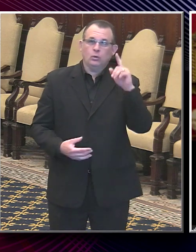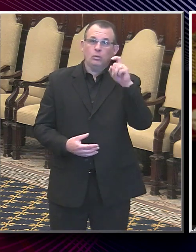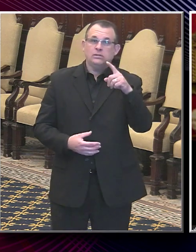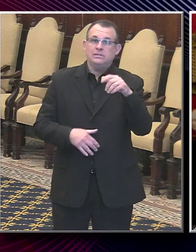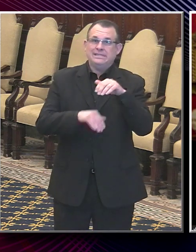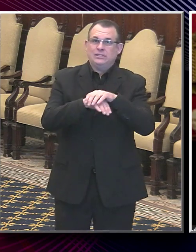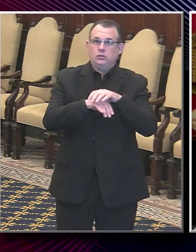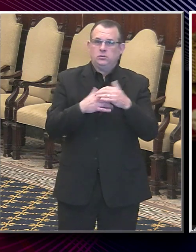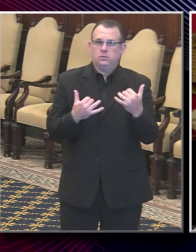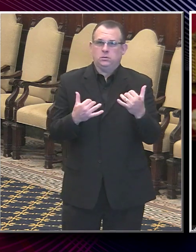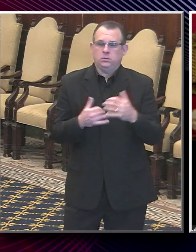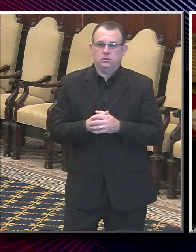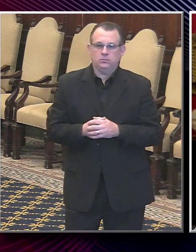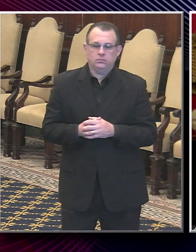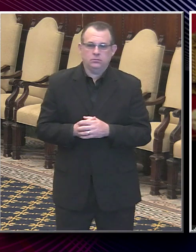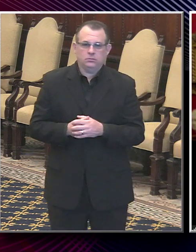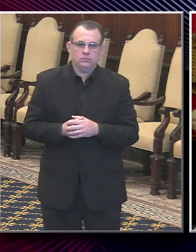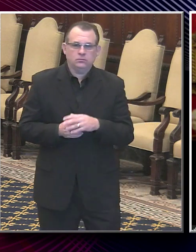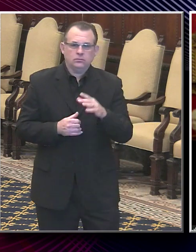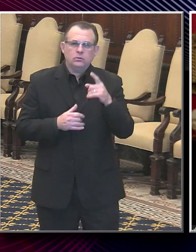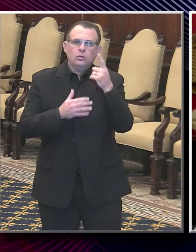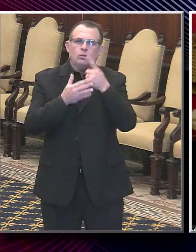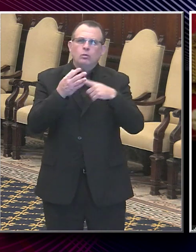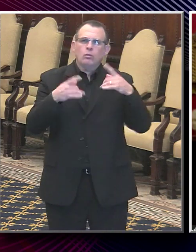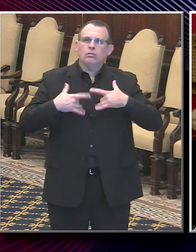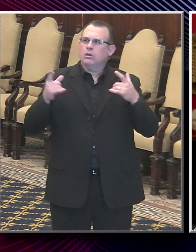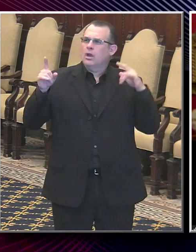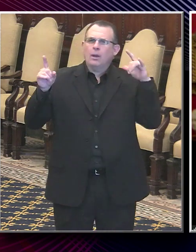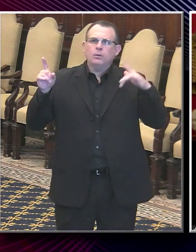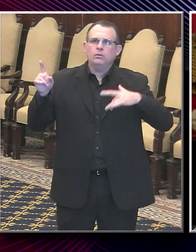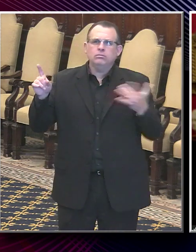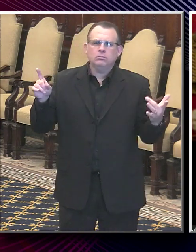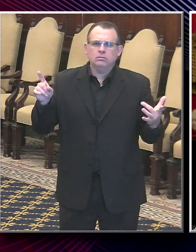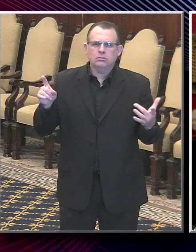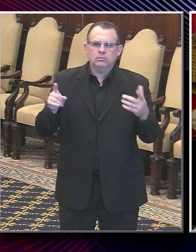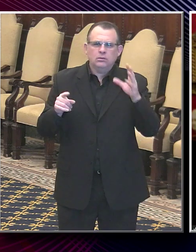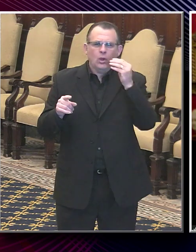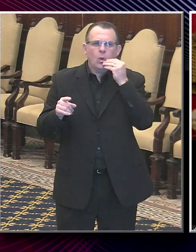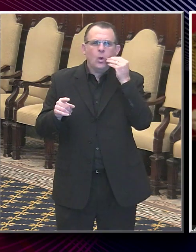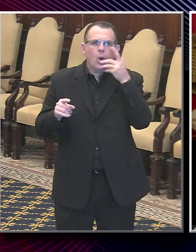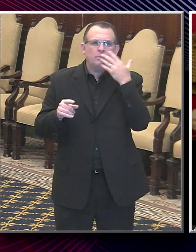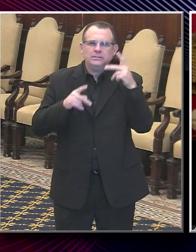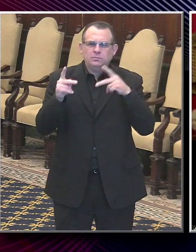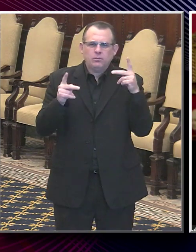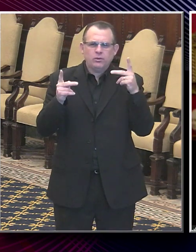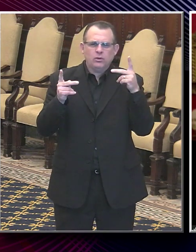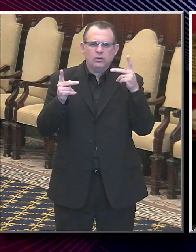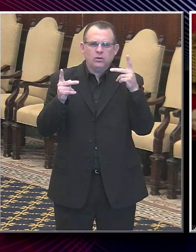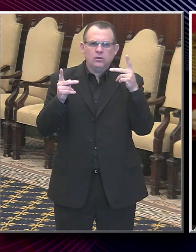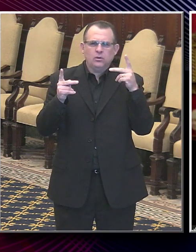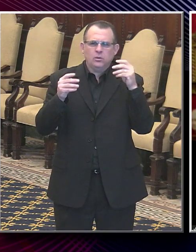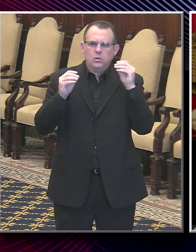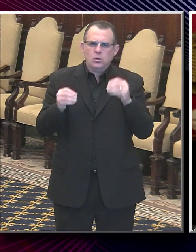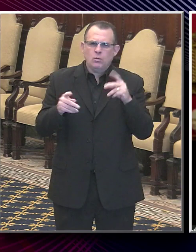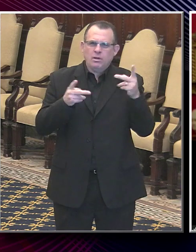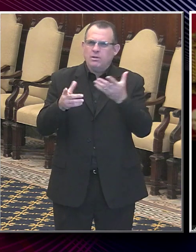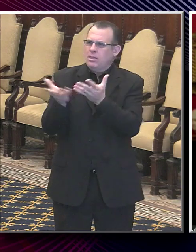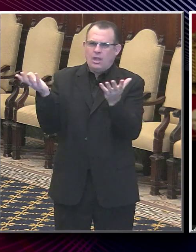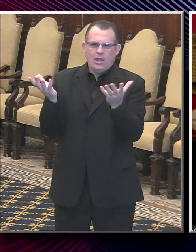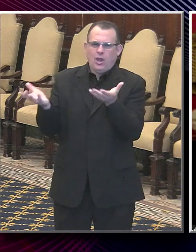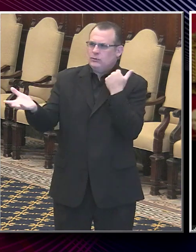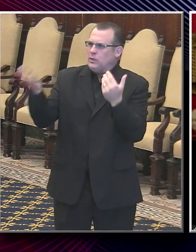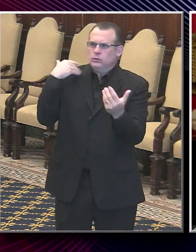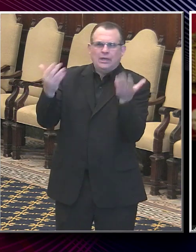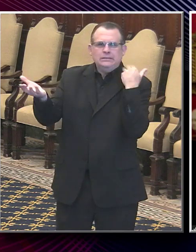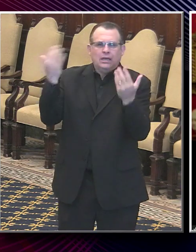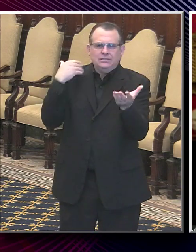deal with what took place today at the airport. I would like to know how many homeless people were removed. Were they tested before they were sent elsewhere, and where